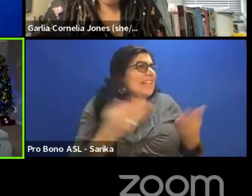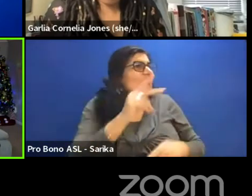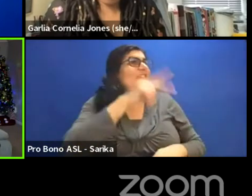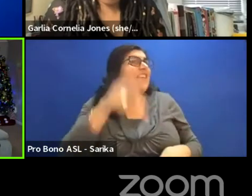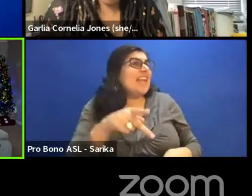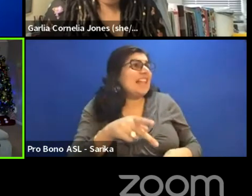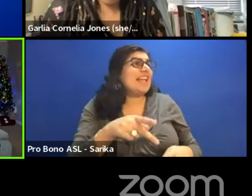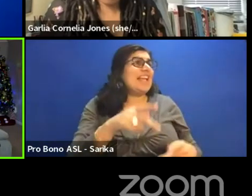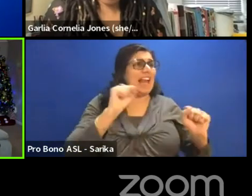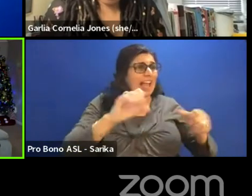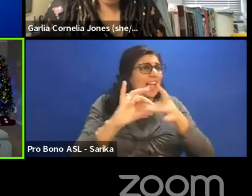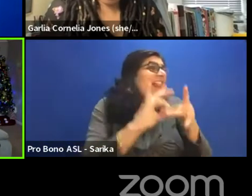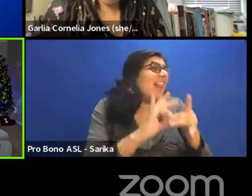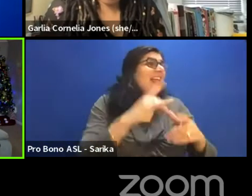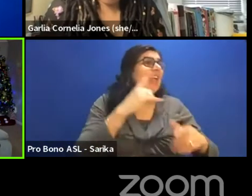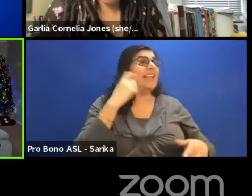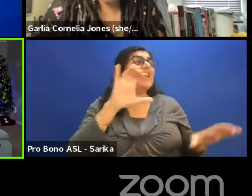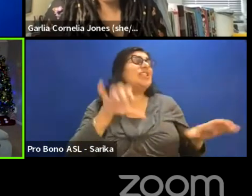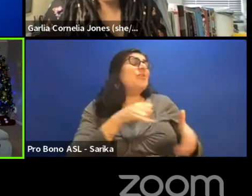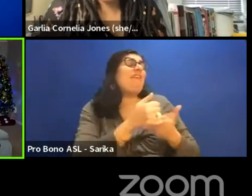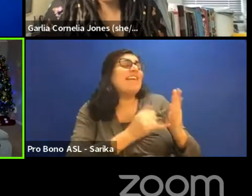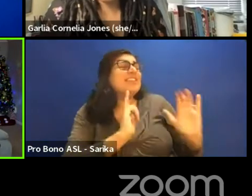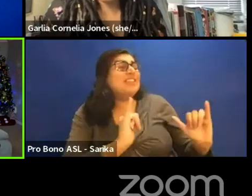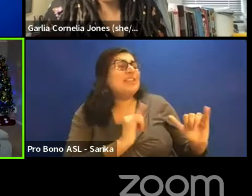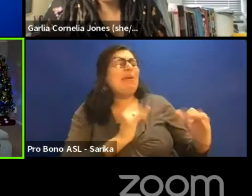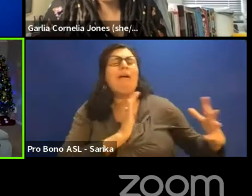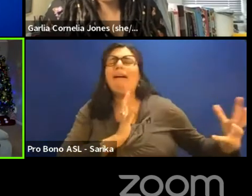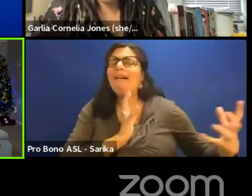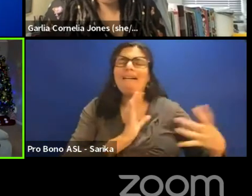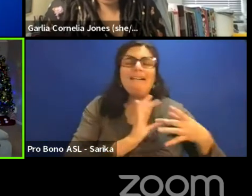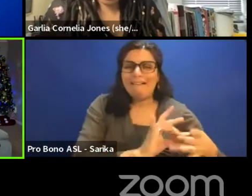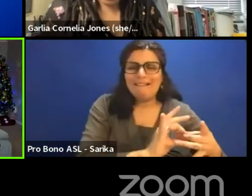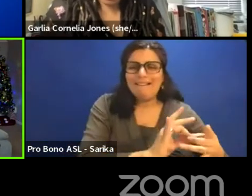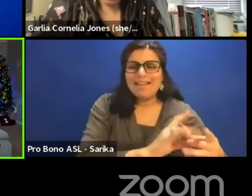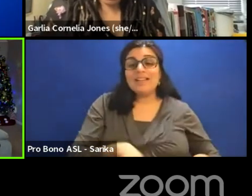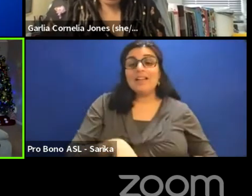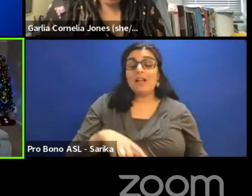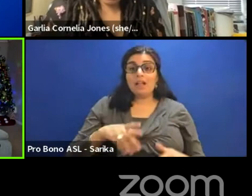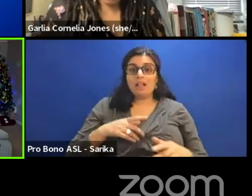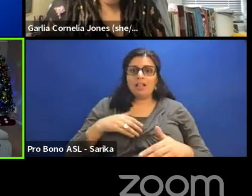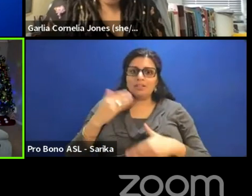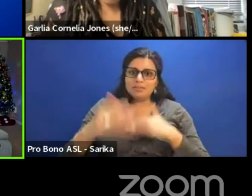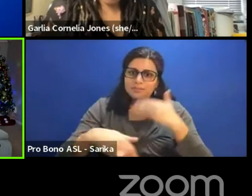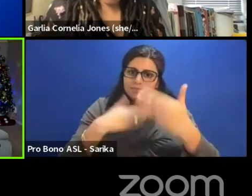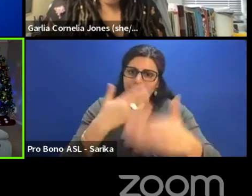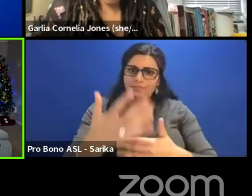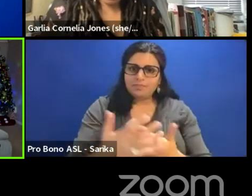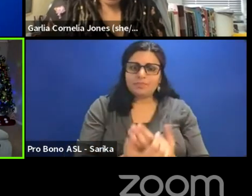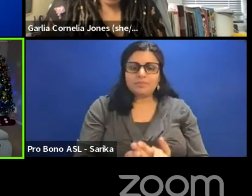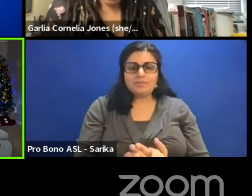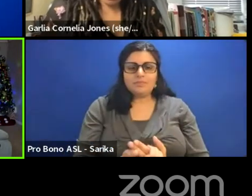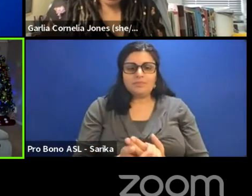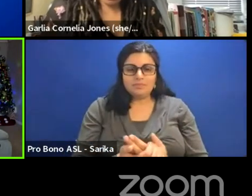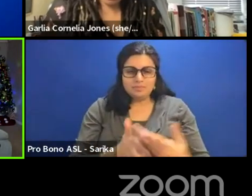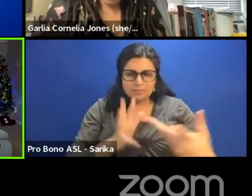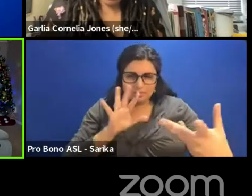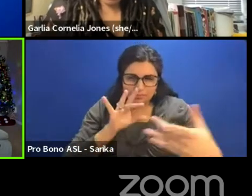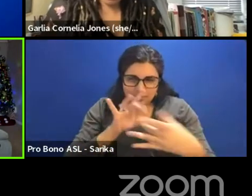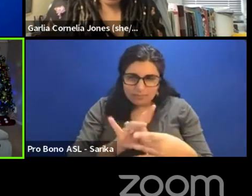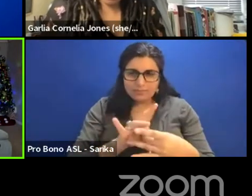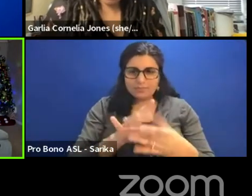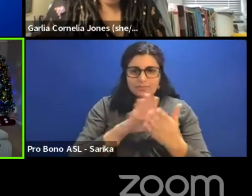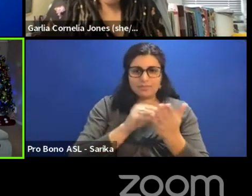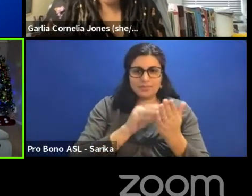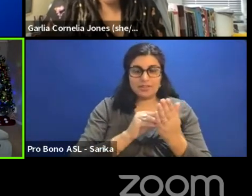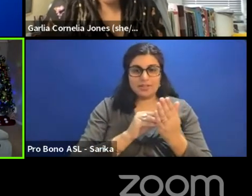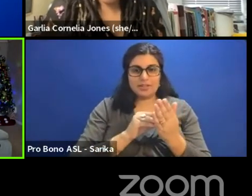and network with. And so having that environment, and then over time, like just the connecting and learning